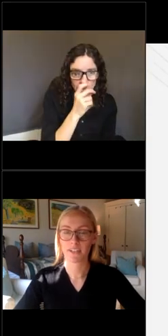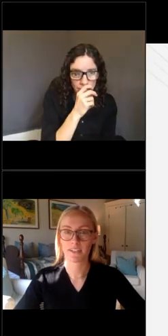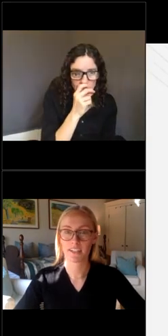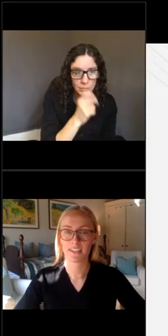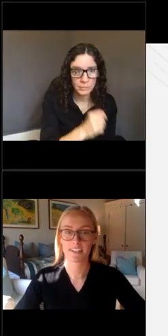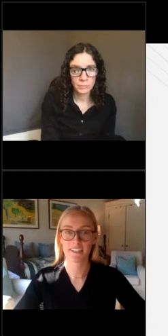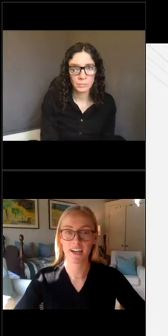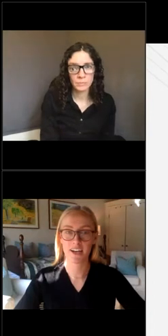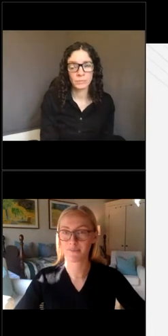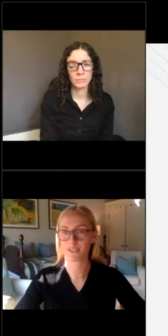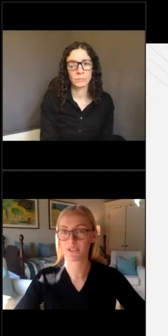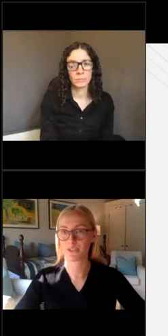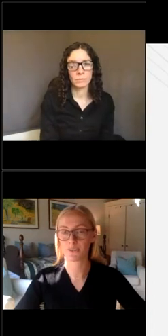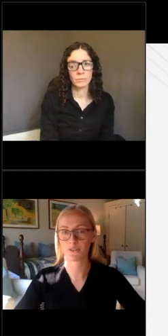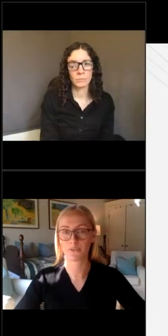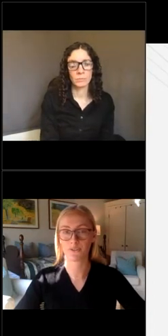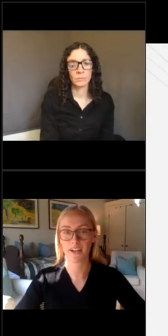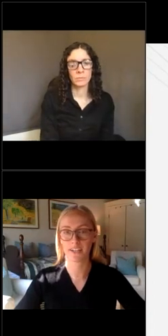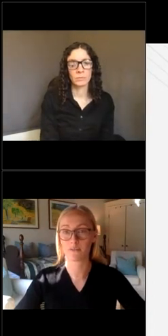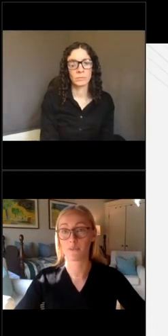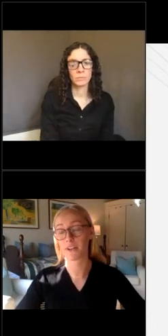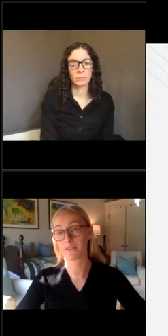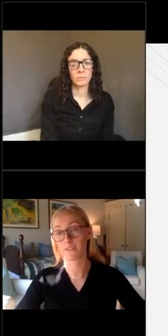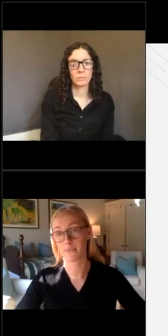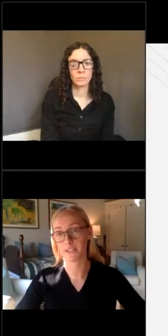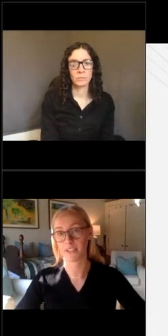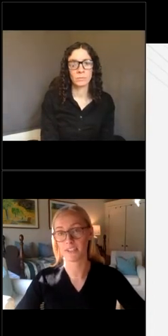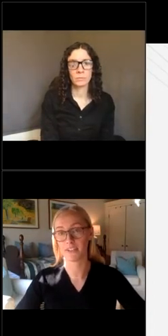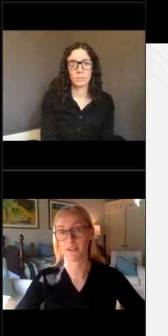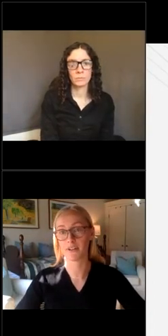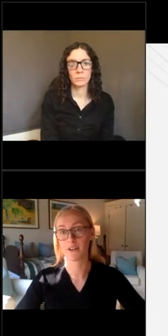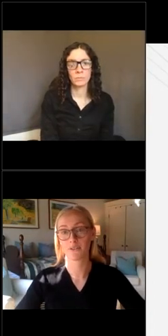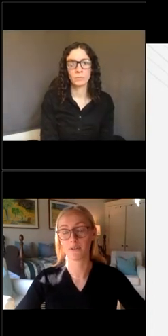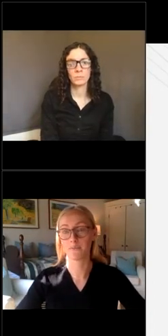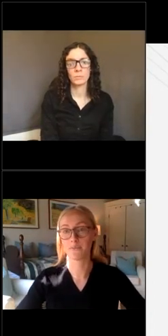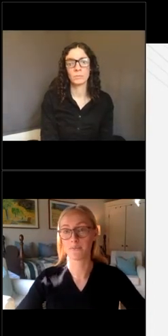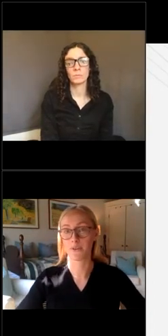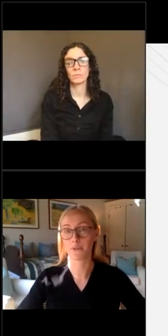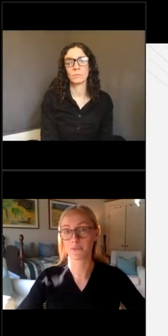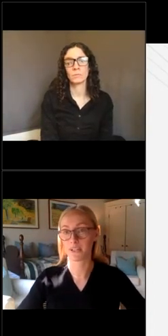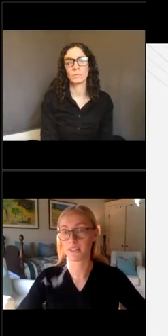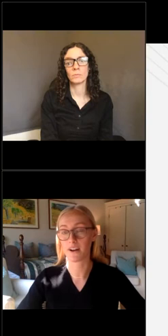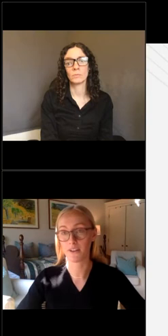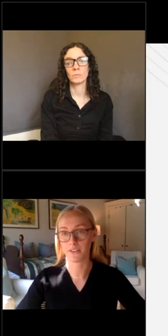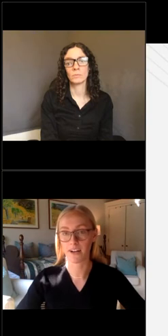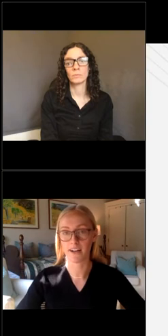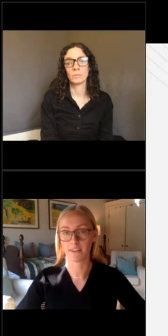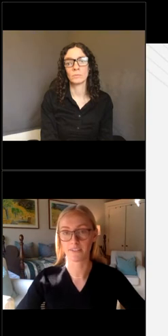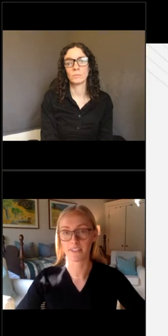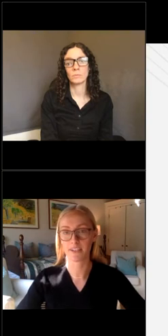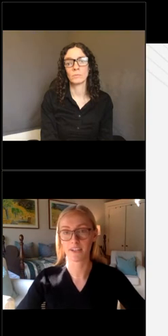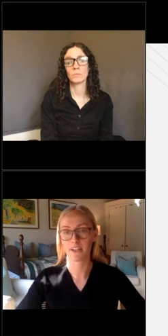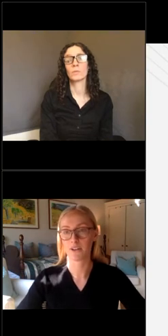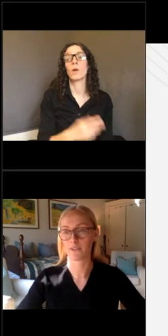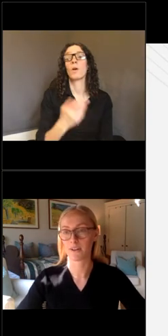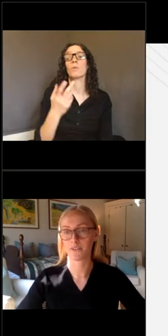So in an attempt to find out more information from those working on the